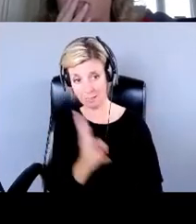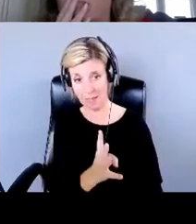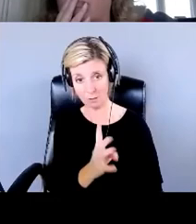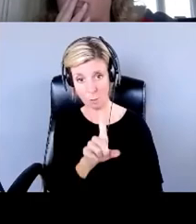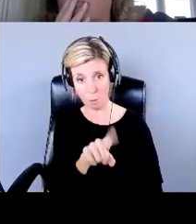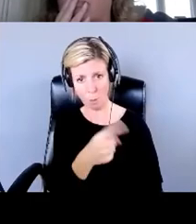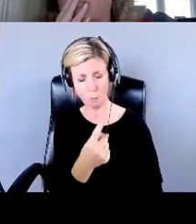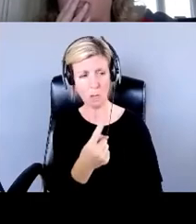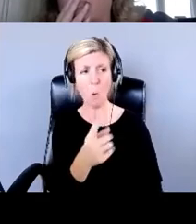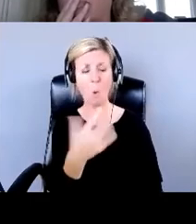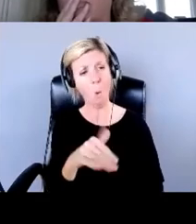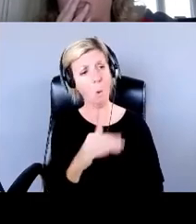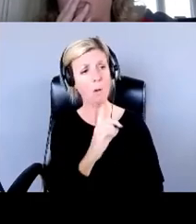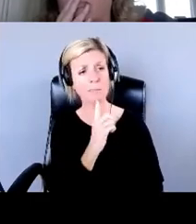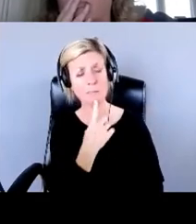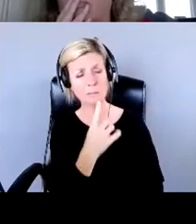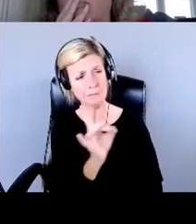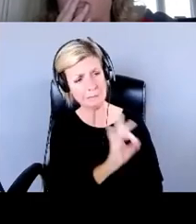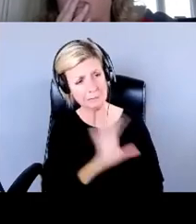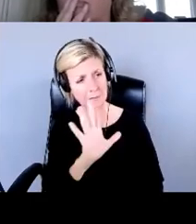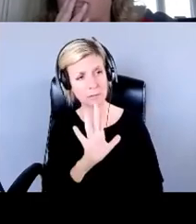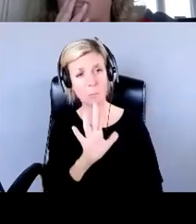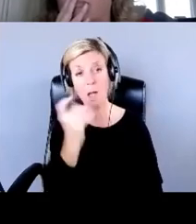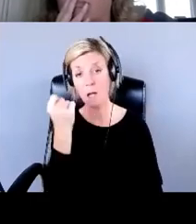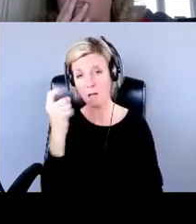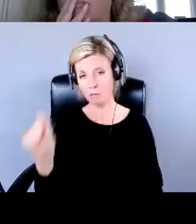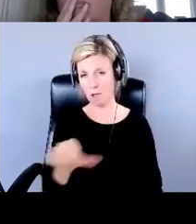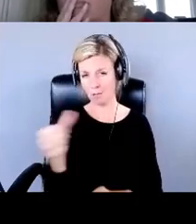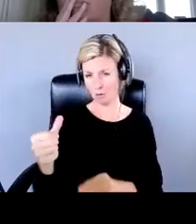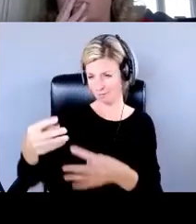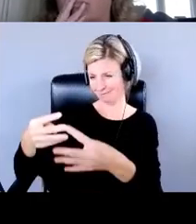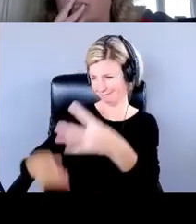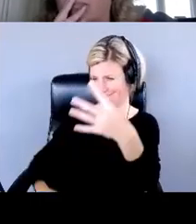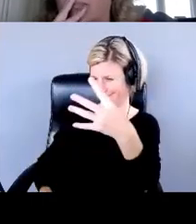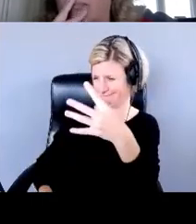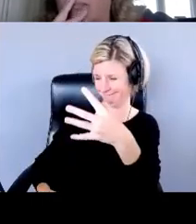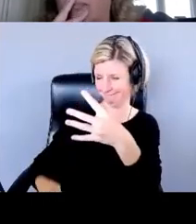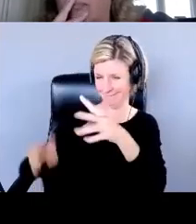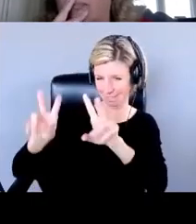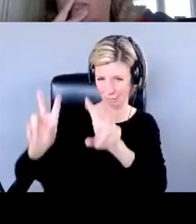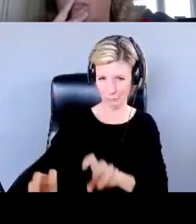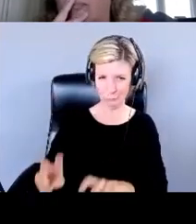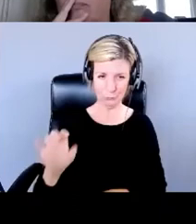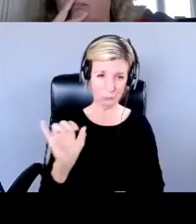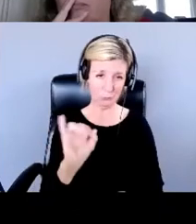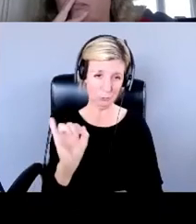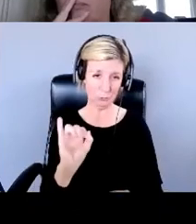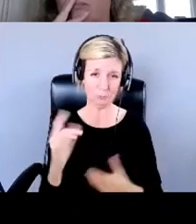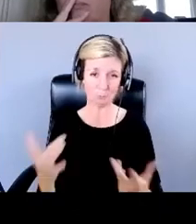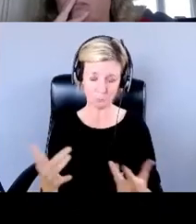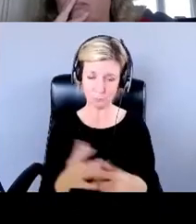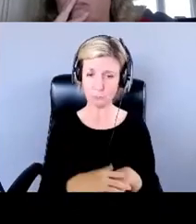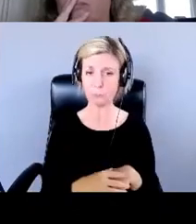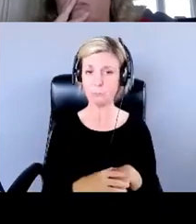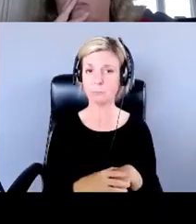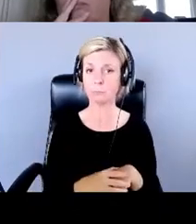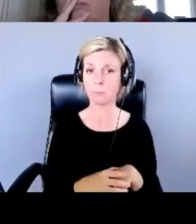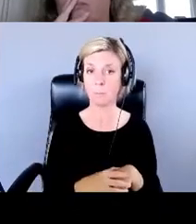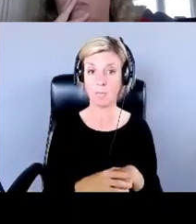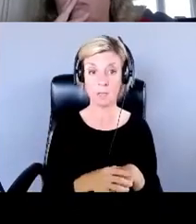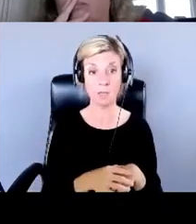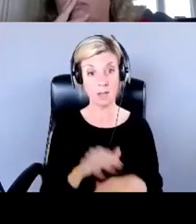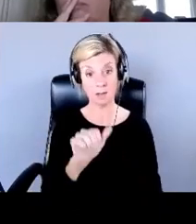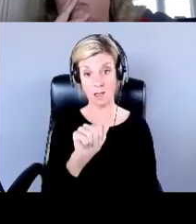think Risa and Joan mentioned a little bit there about mostly the literature will tell you that abuse and neglect